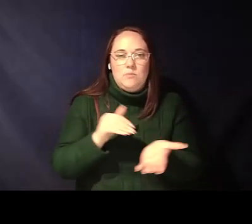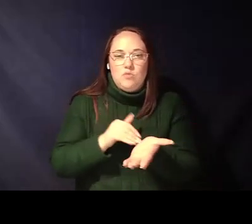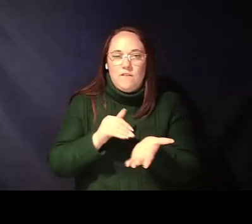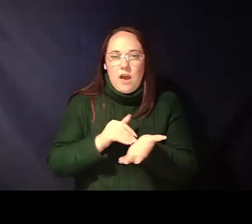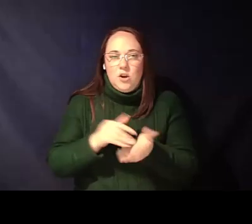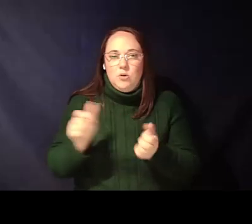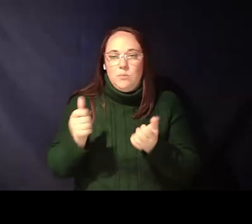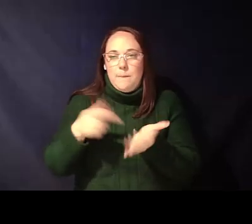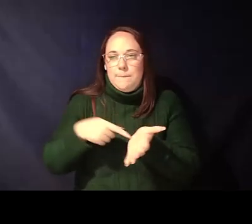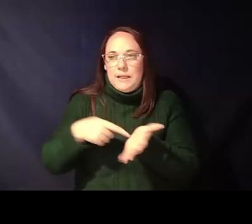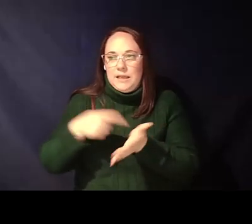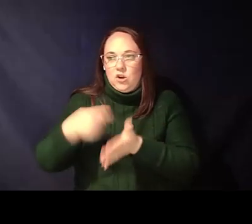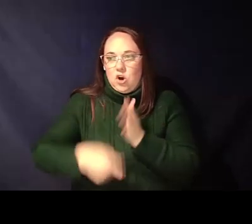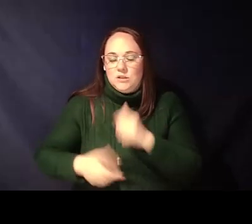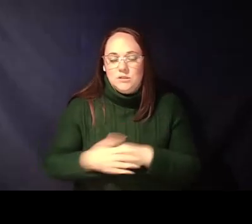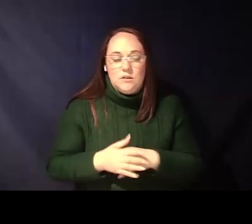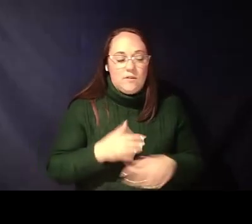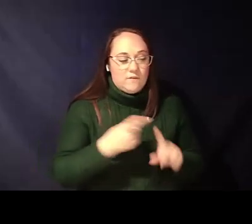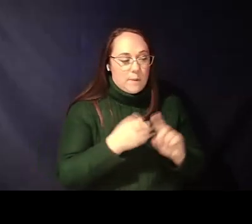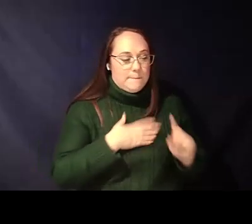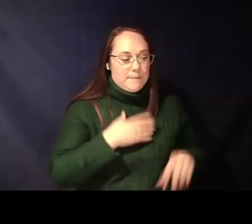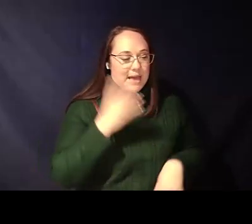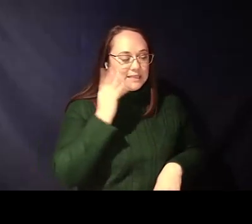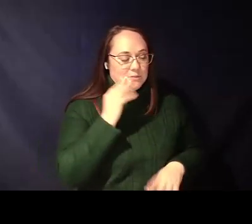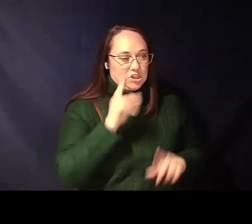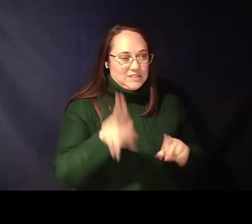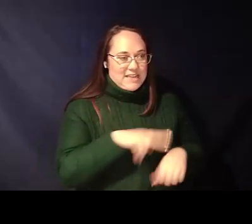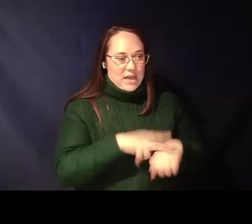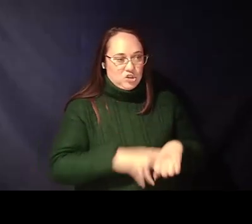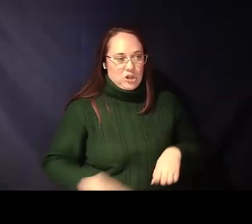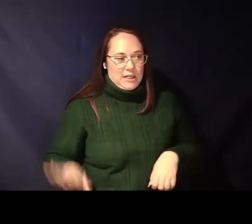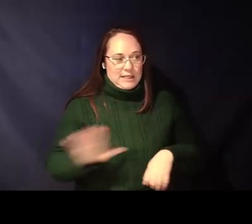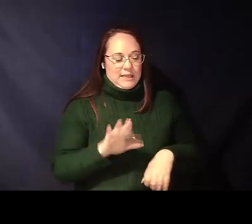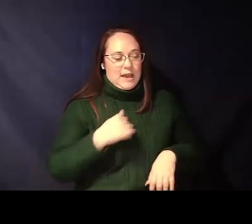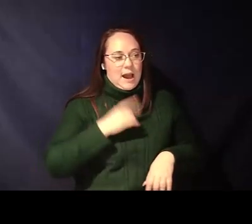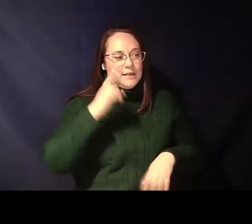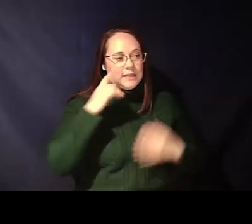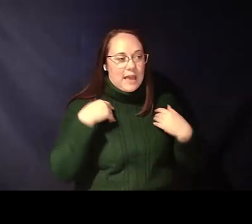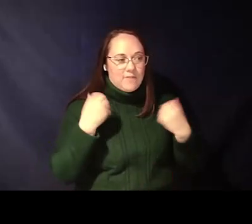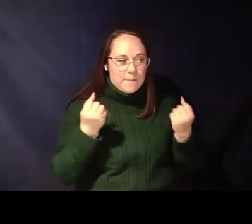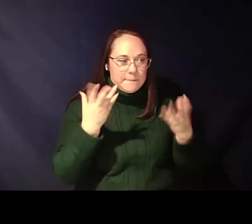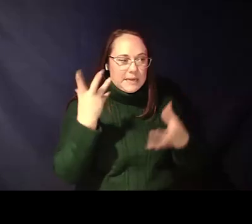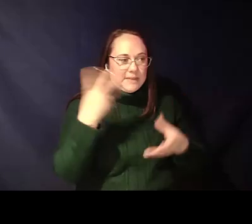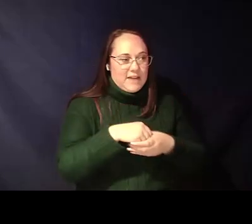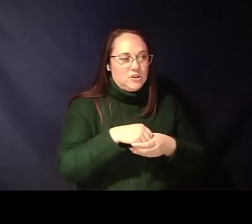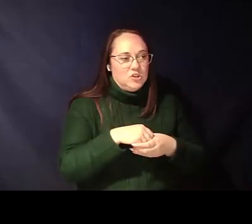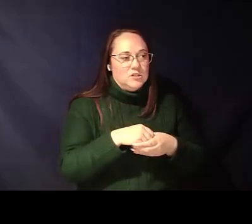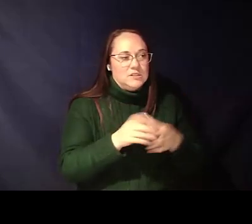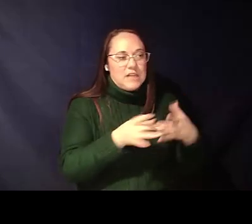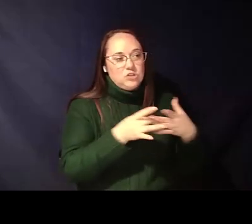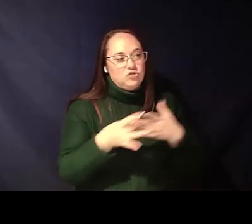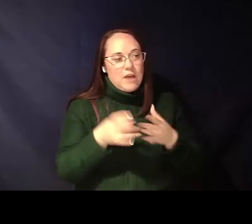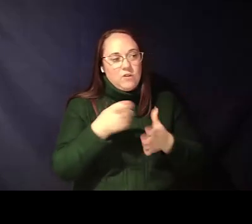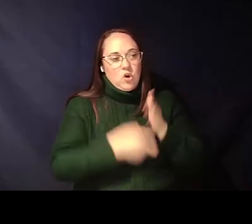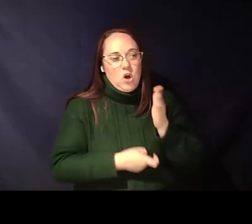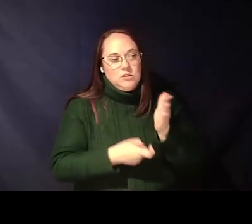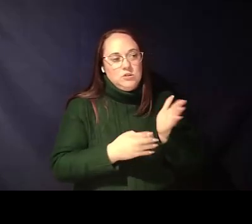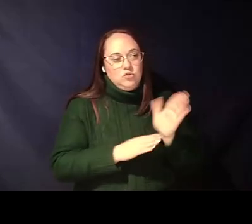From my experience working with cost growth nationally, I think that there are many factors that drive cost growth